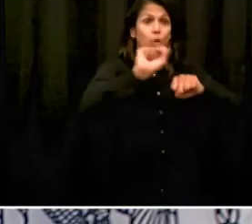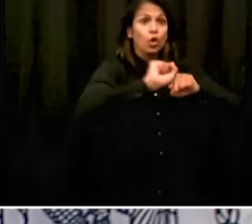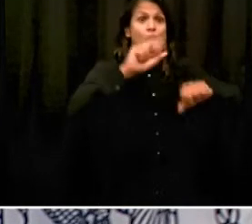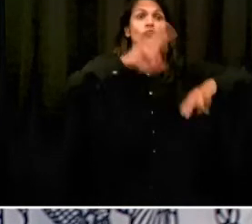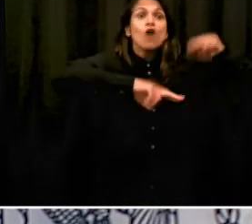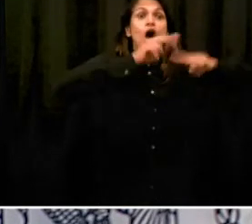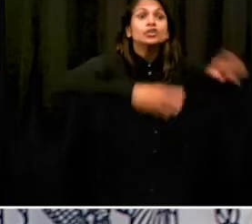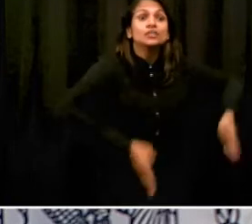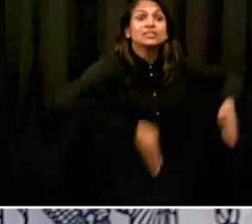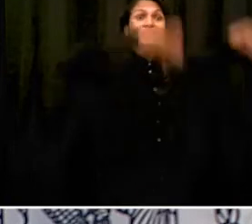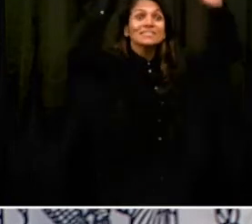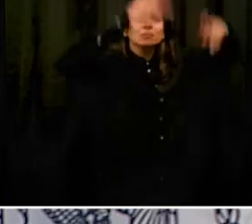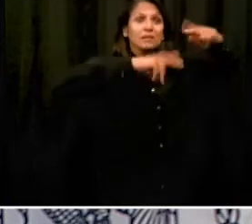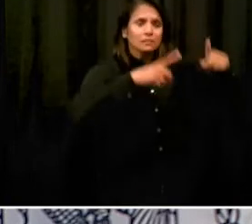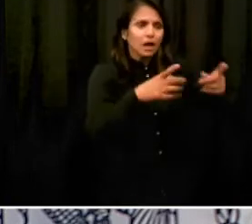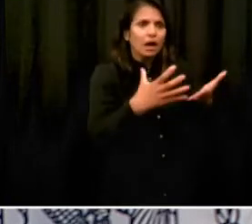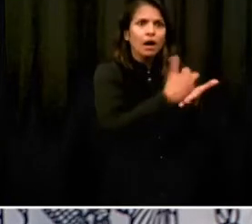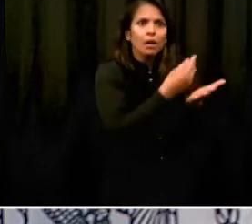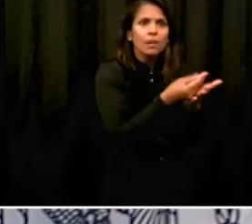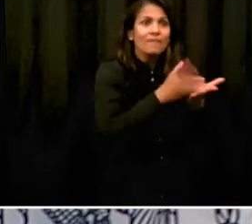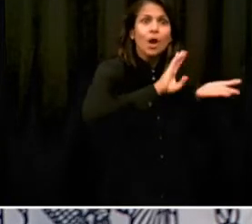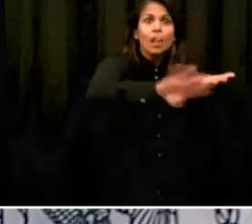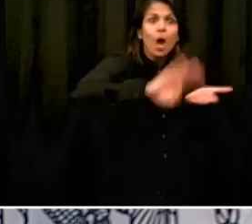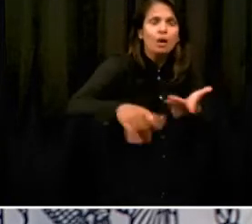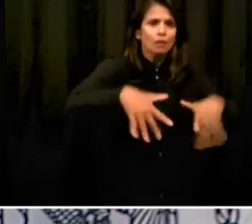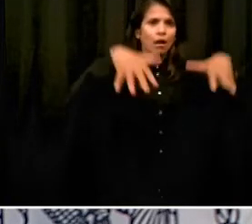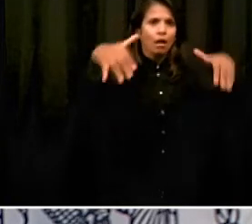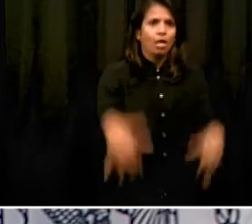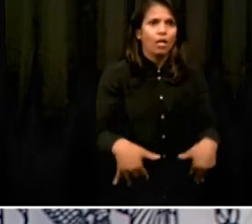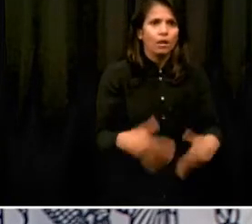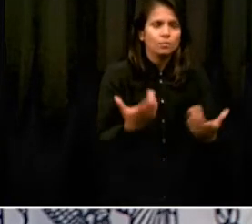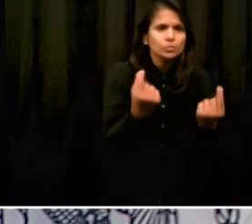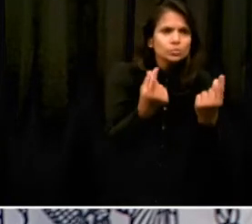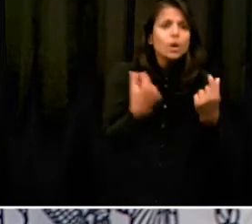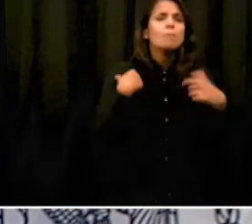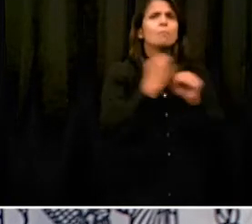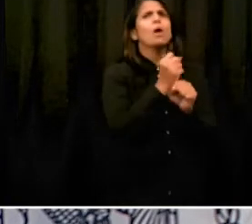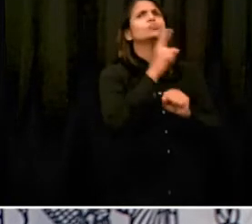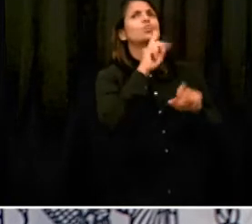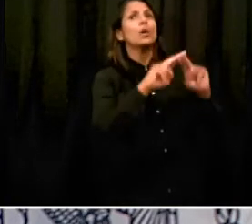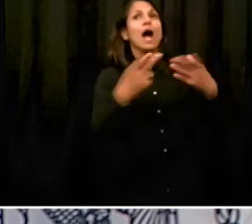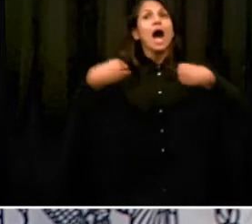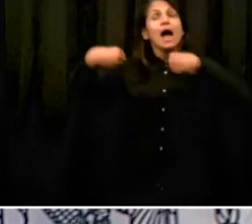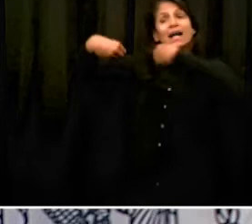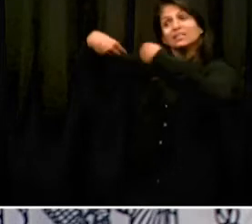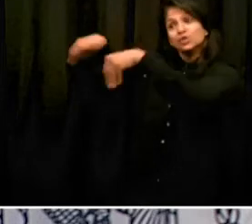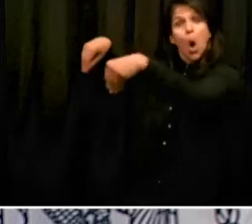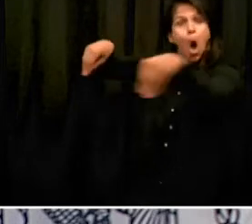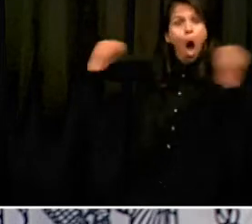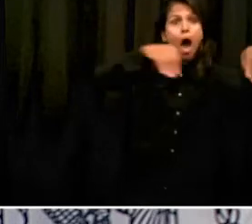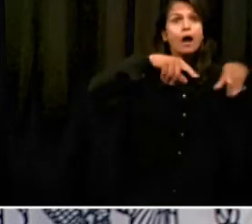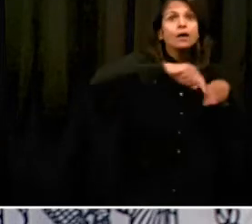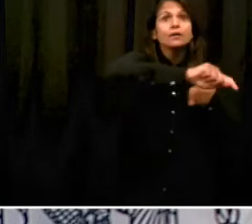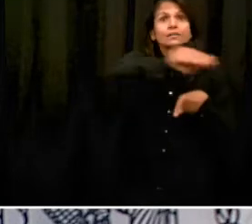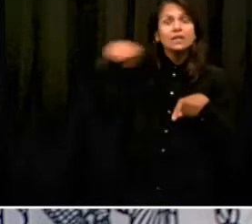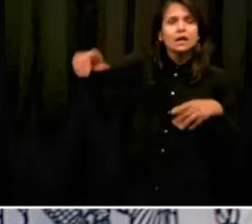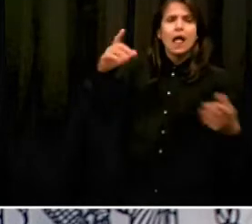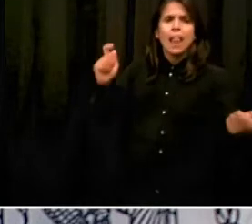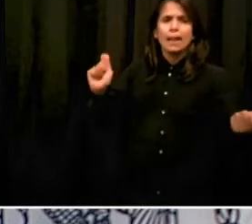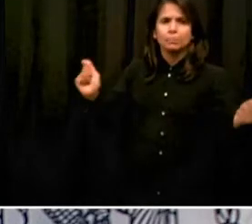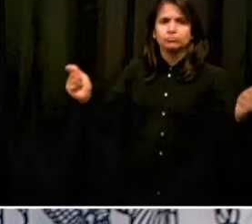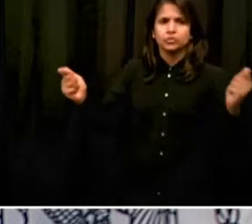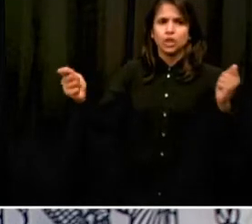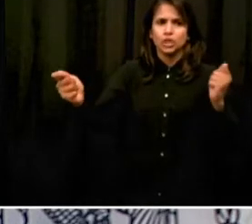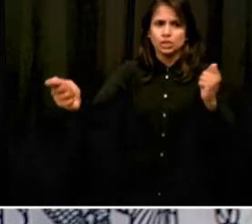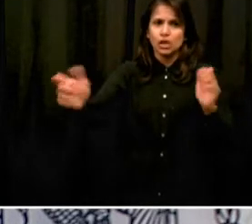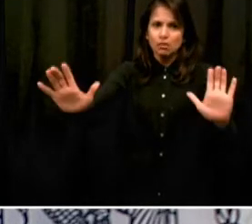In fact, I would argue the market dynamics are changing, but I think they're changing away from some of the things that you are rightfully